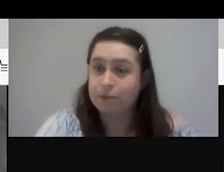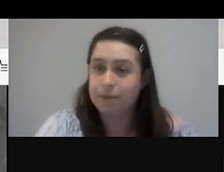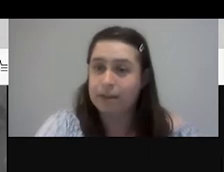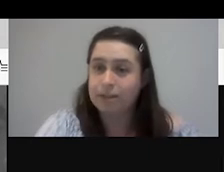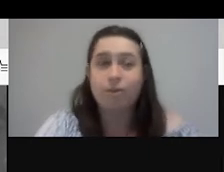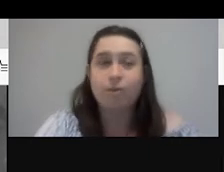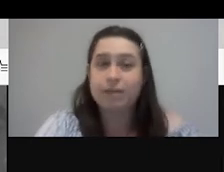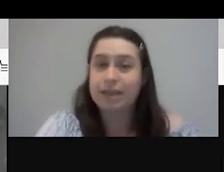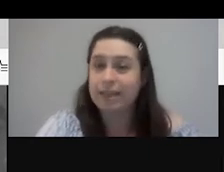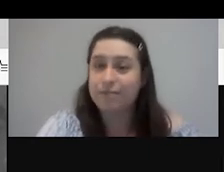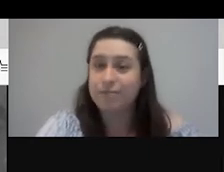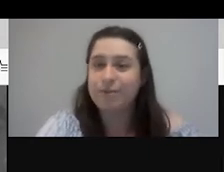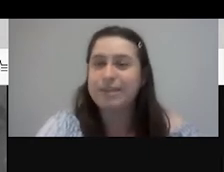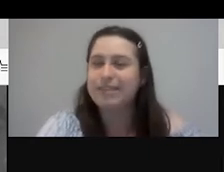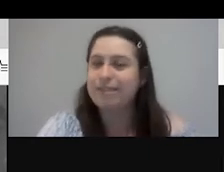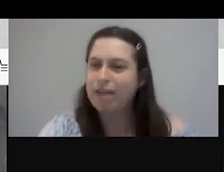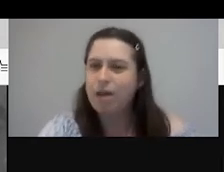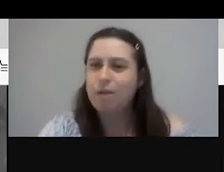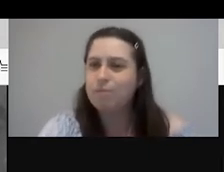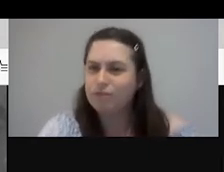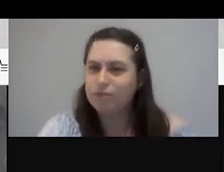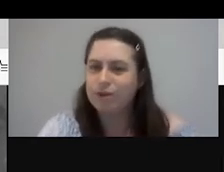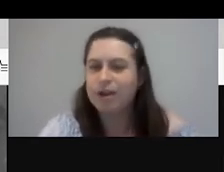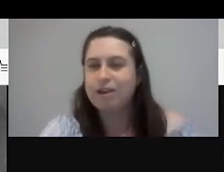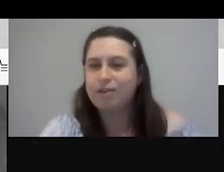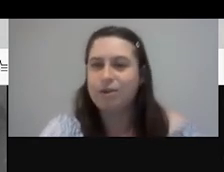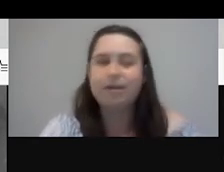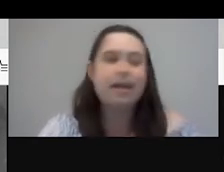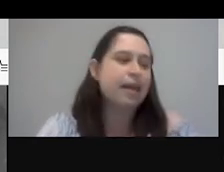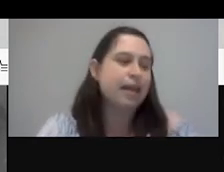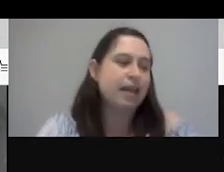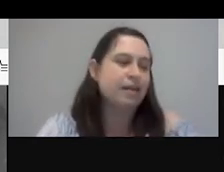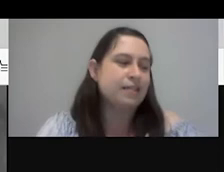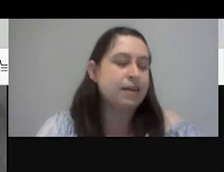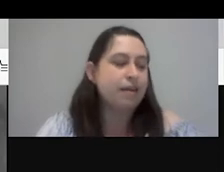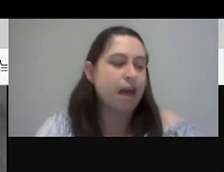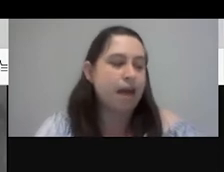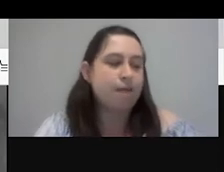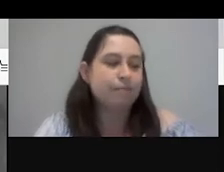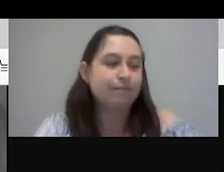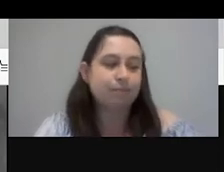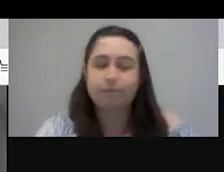new project manager who will be taking that forward as I've moved on to a new role in London.